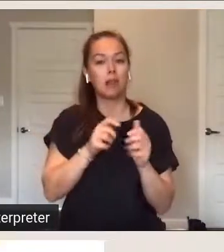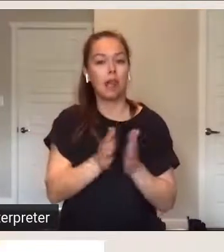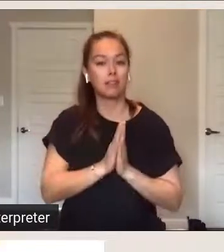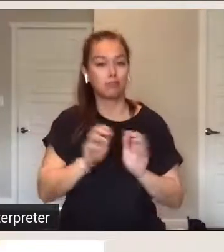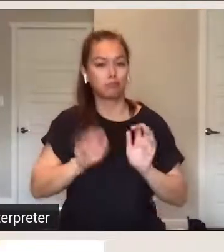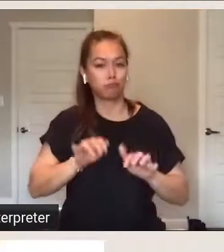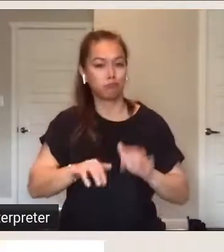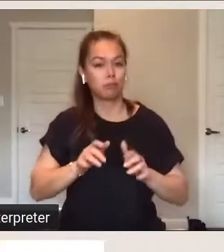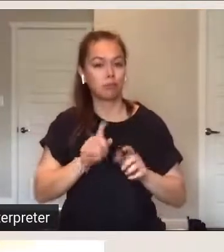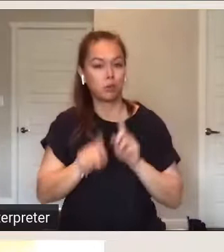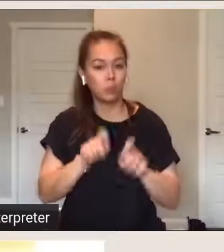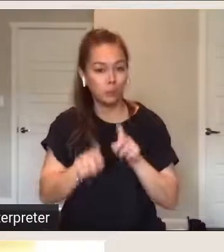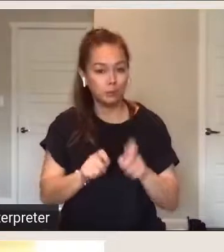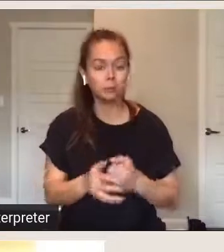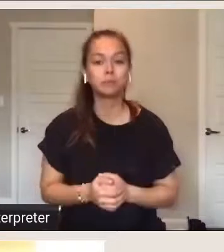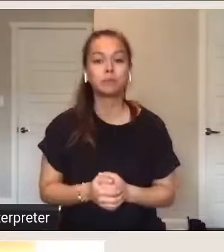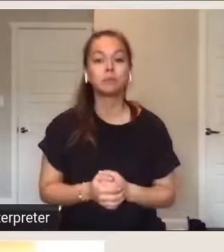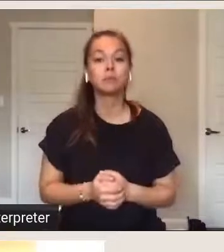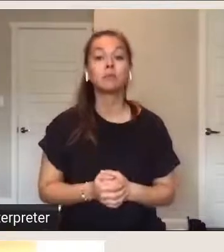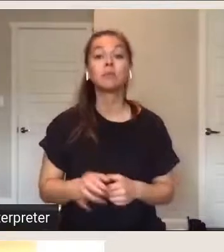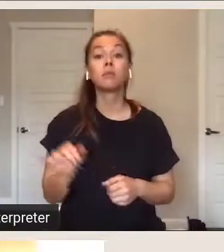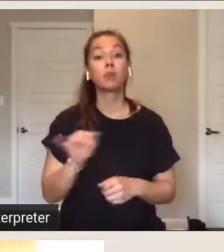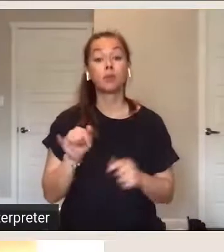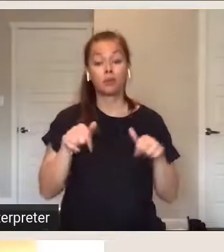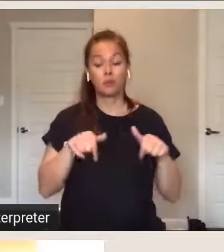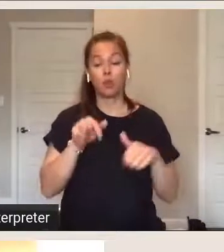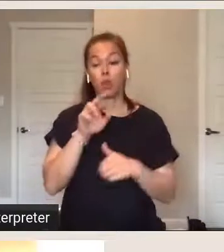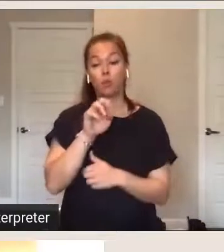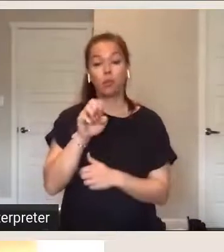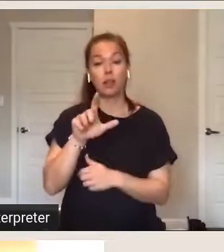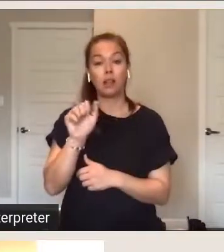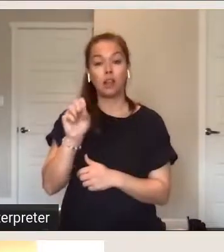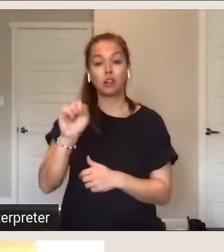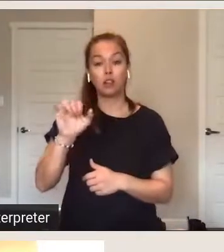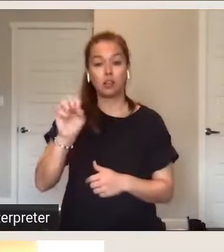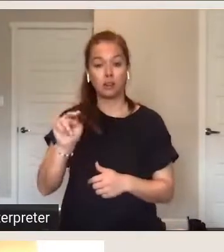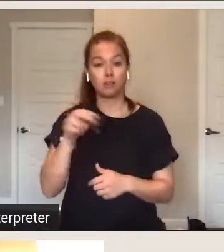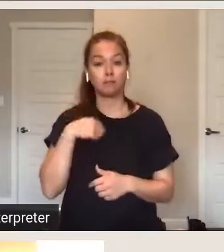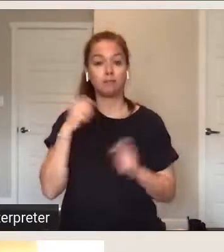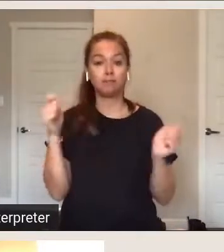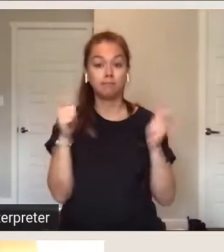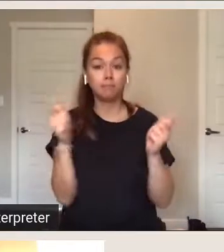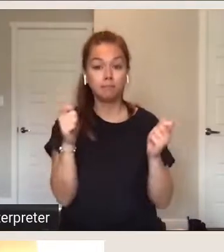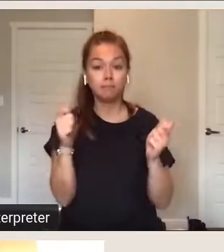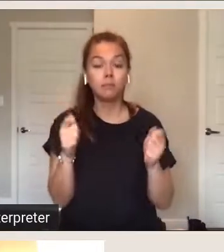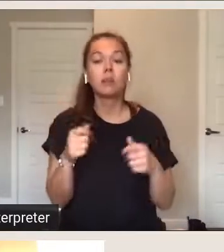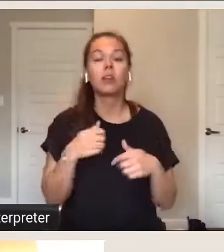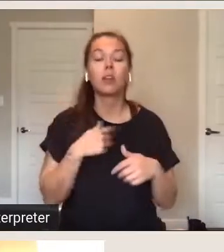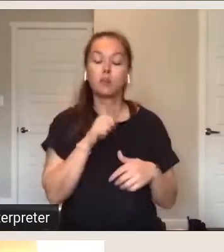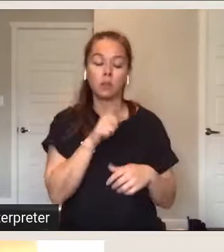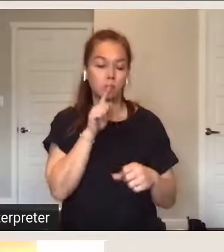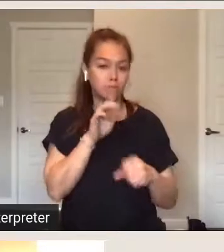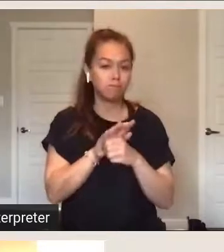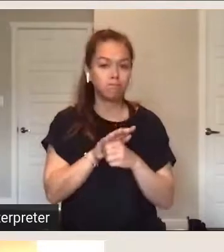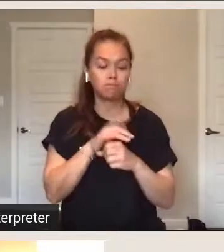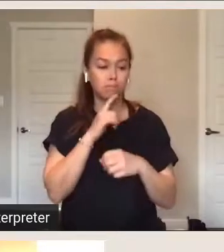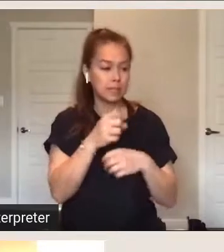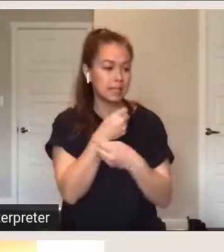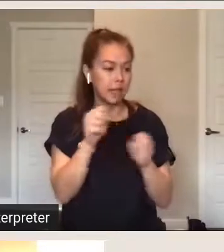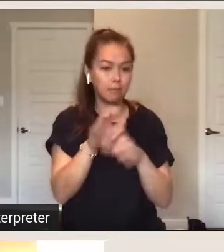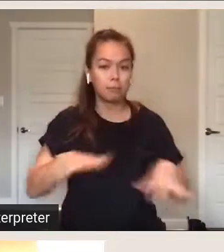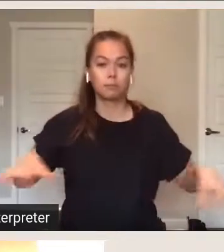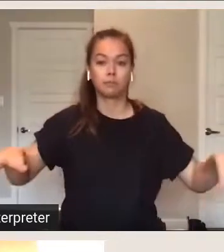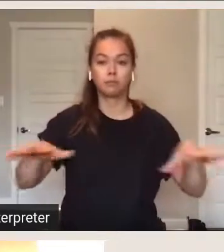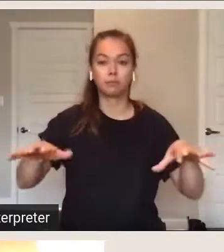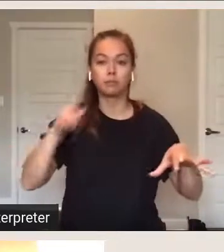and accessible online space for people to gather. Our festival code of conduct can be found on our website at